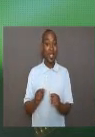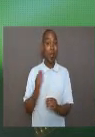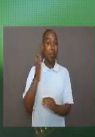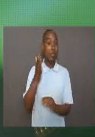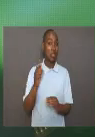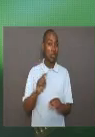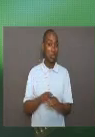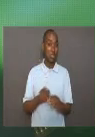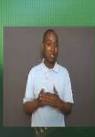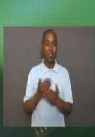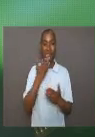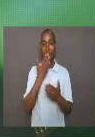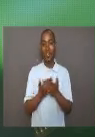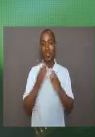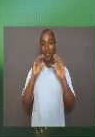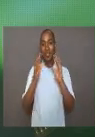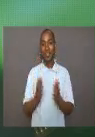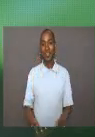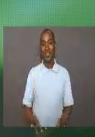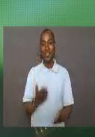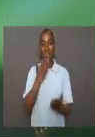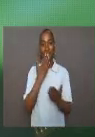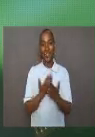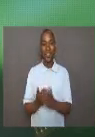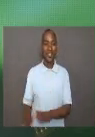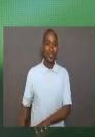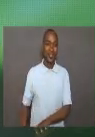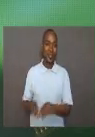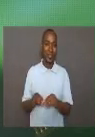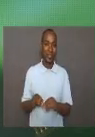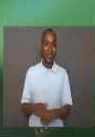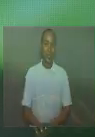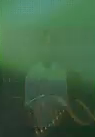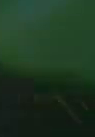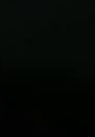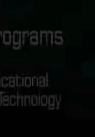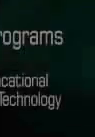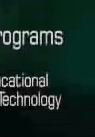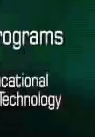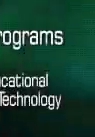next lesson, thank you, teacher. Thank you, students.